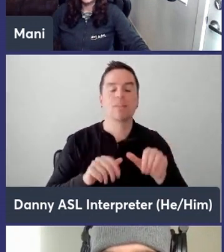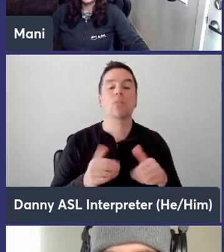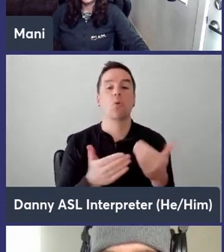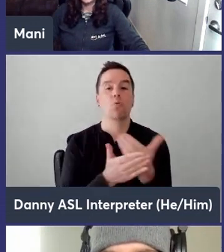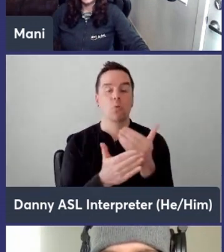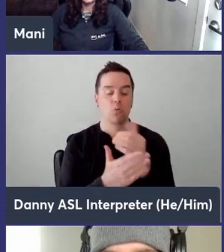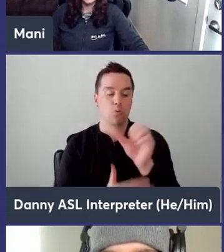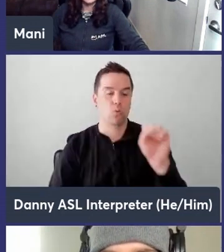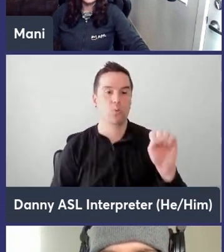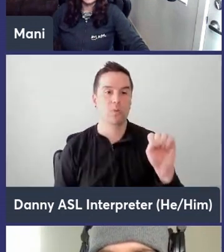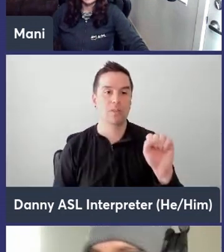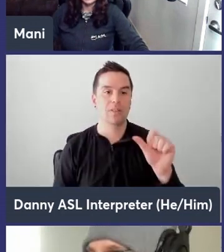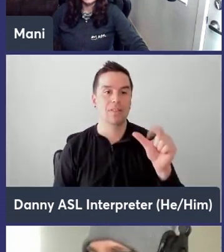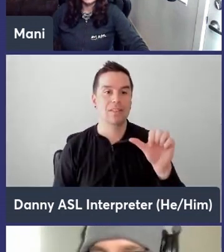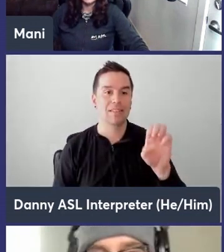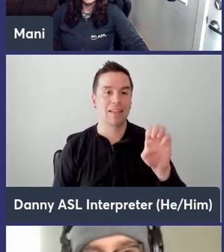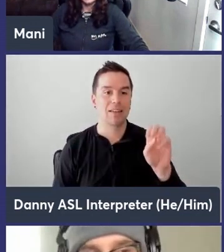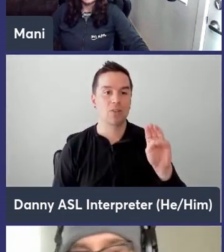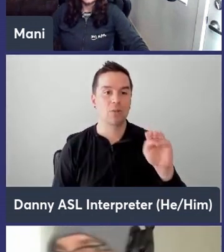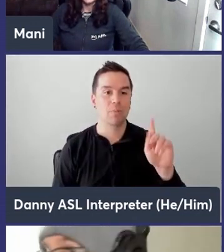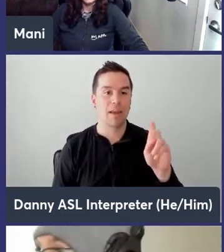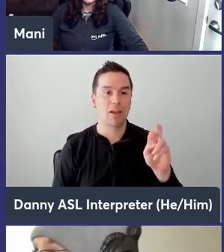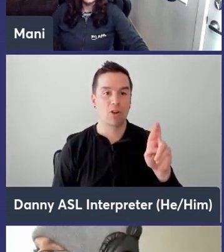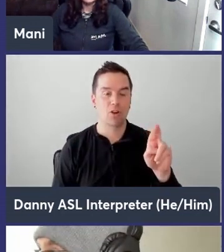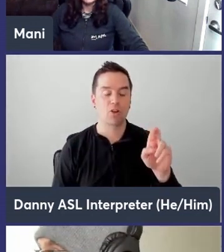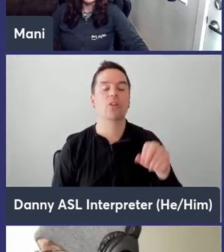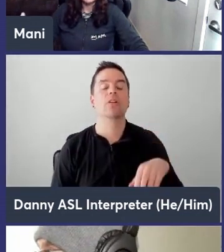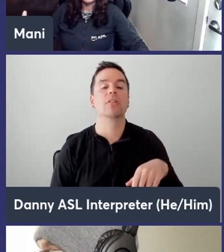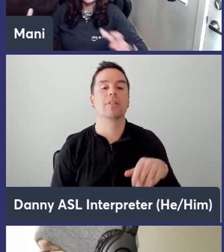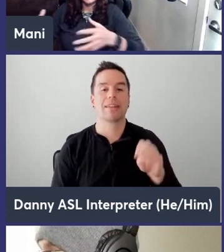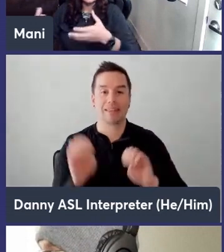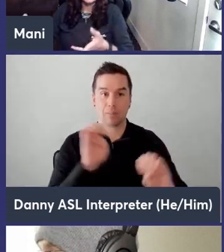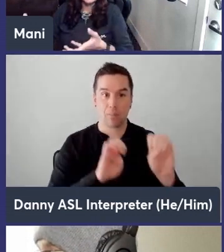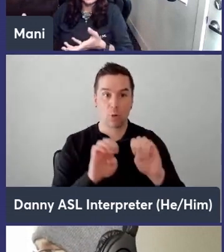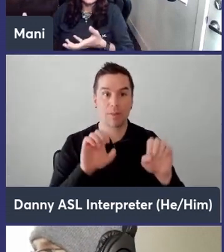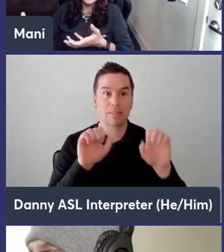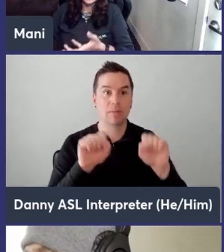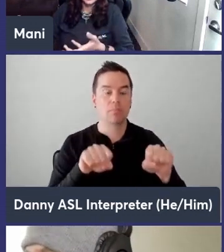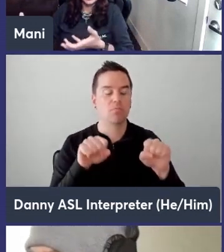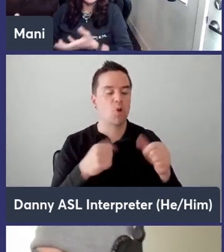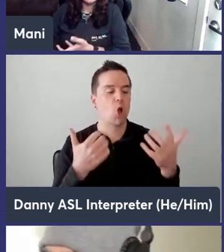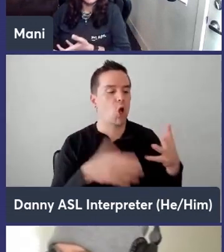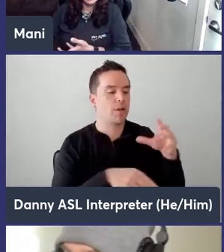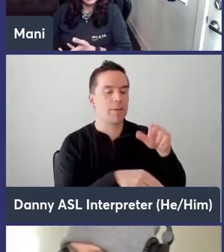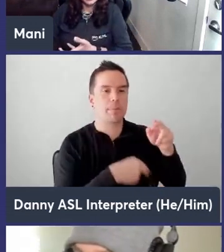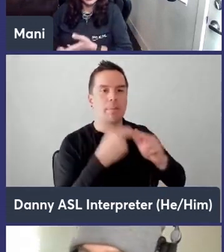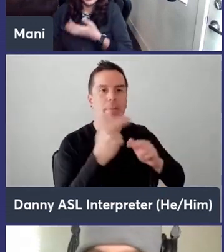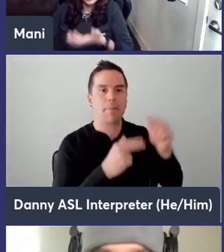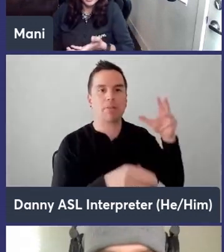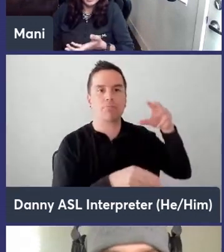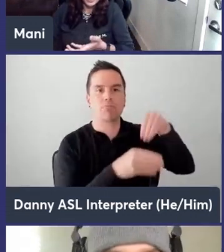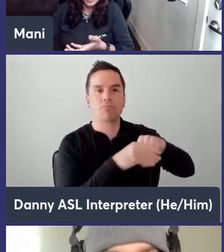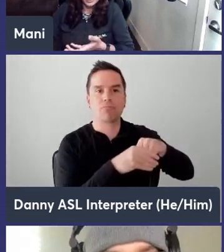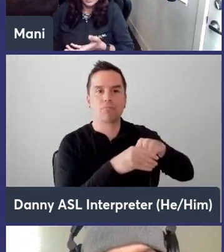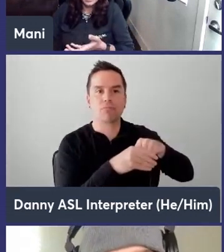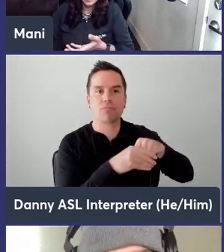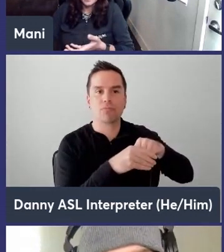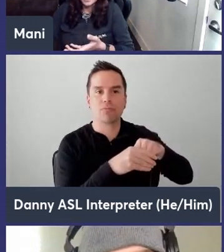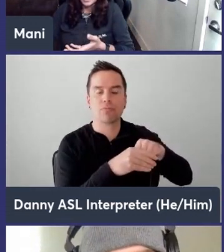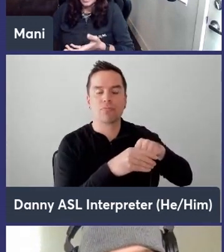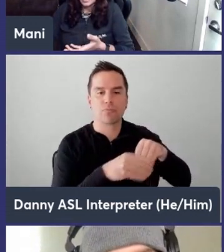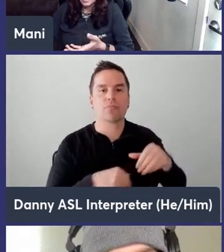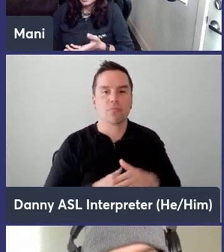SageMaker experiments capability, it comes pre-built with SageMaker Python SDK, so you don't have to install